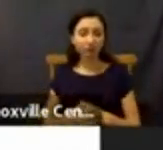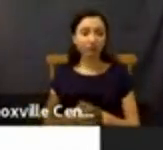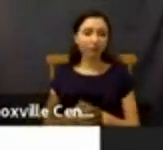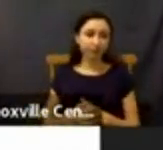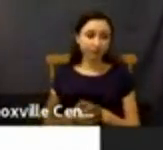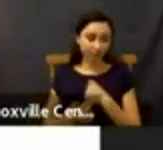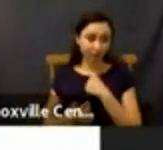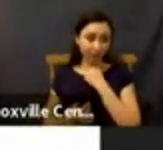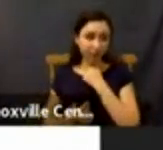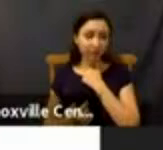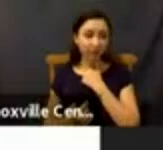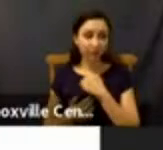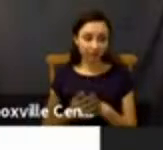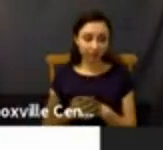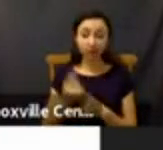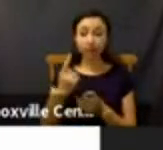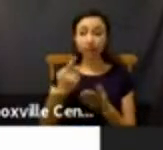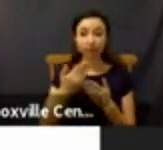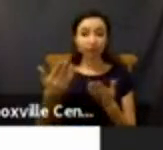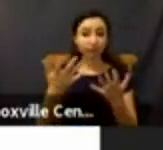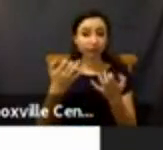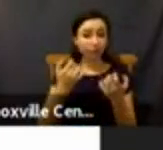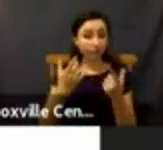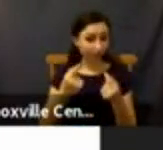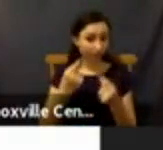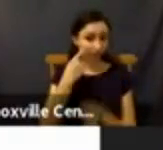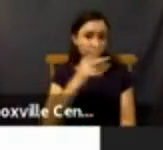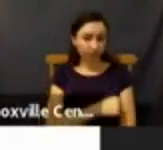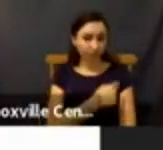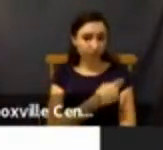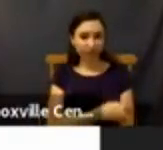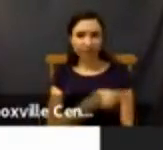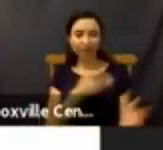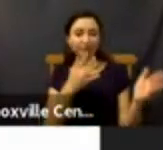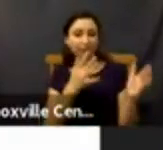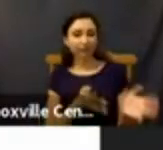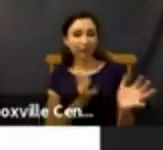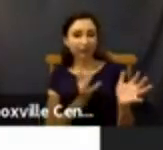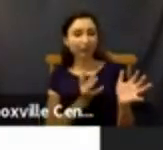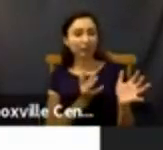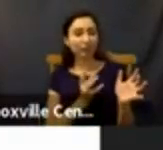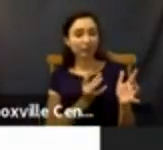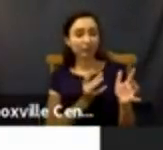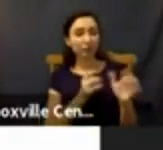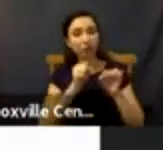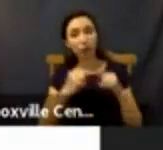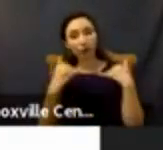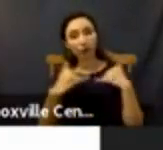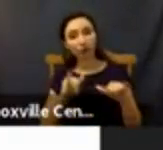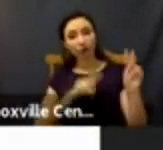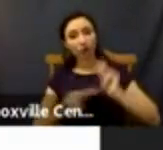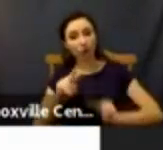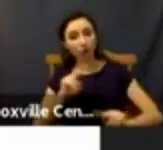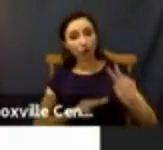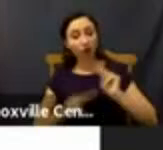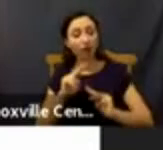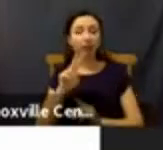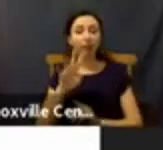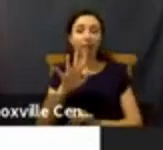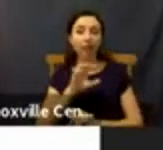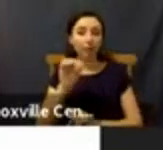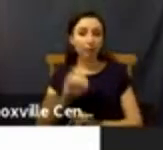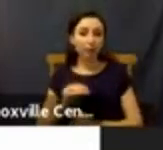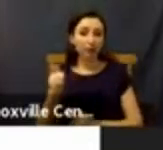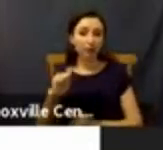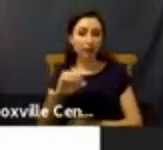One thing we may want to do is on the hospital side, leave it as is, but we could also still look at like the 5%, 10%